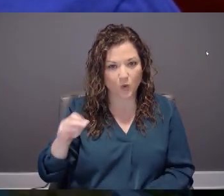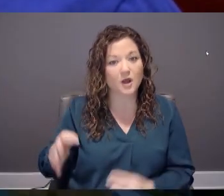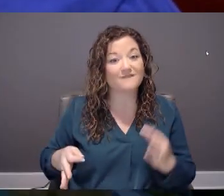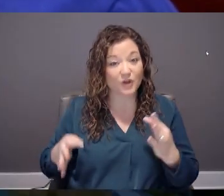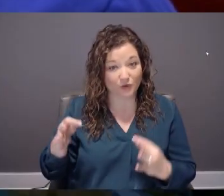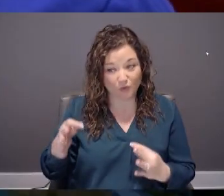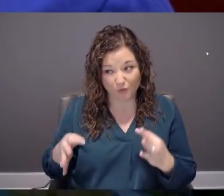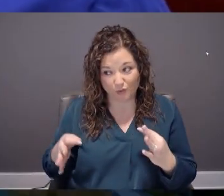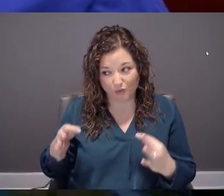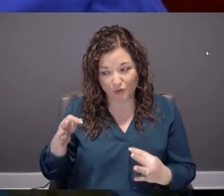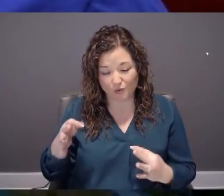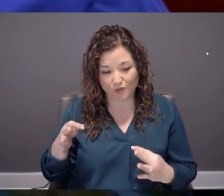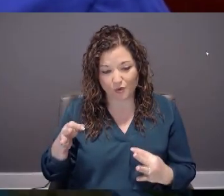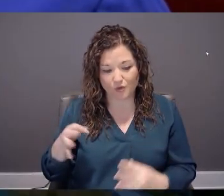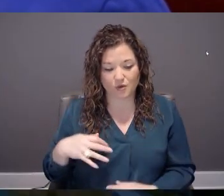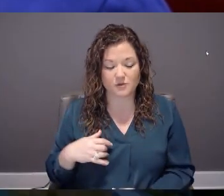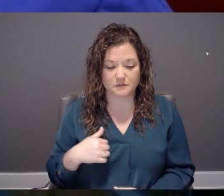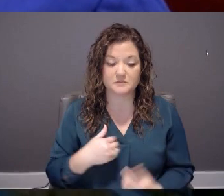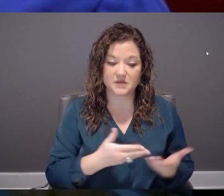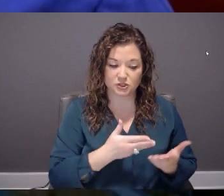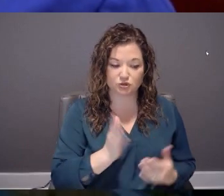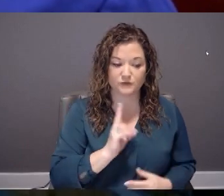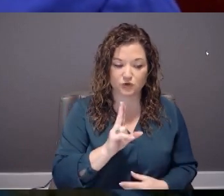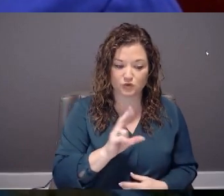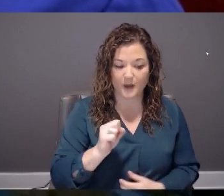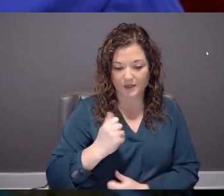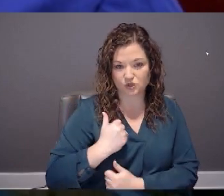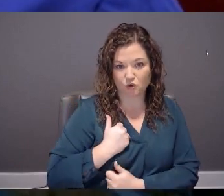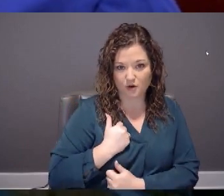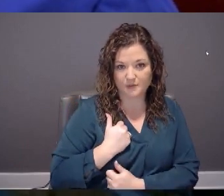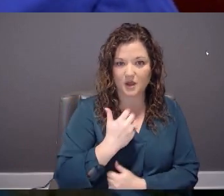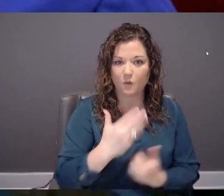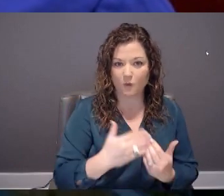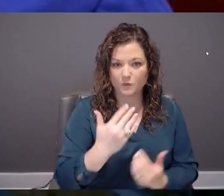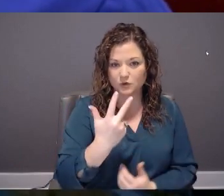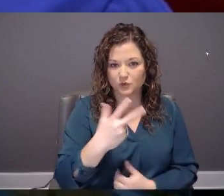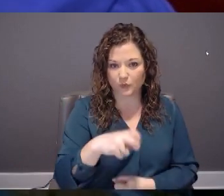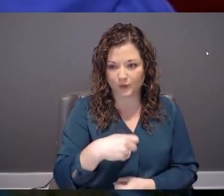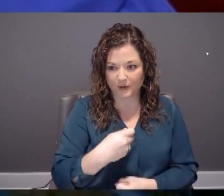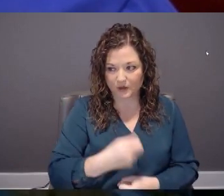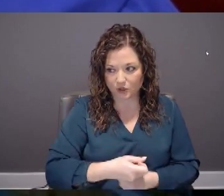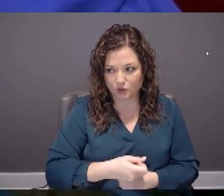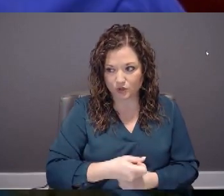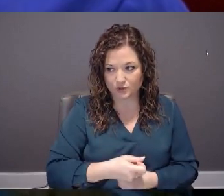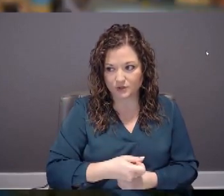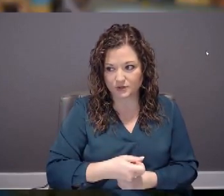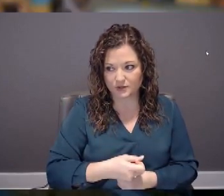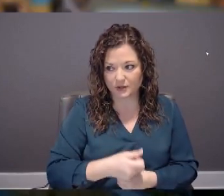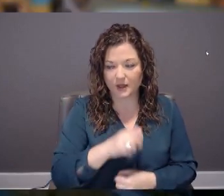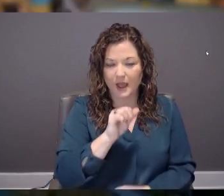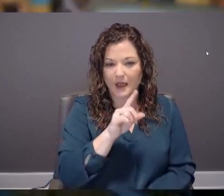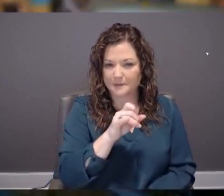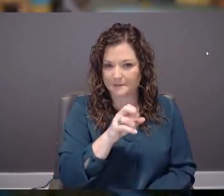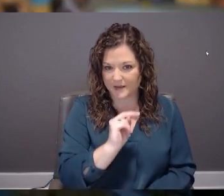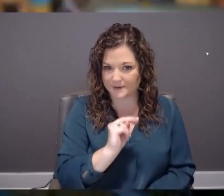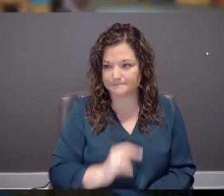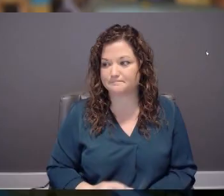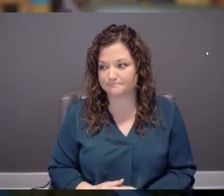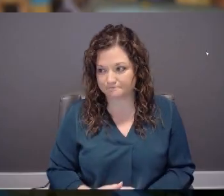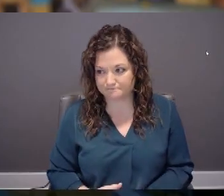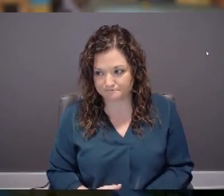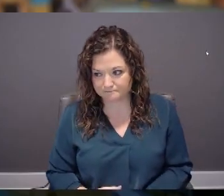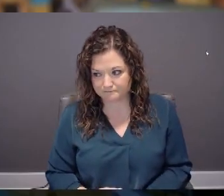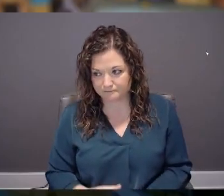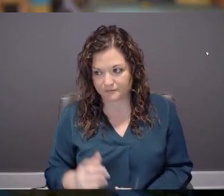I served the United States Army nearly 3 years as an administrative specialist. Hi, my name is